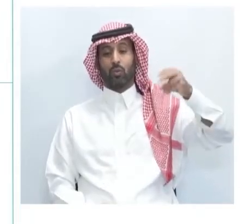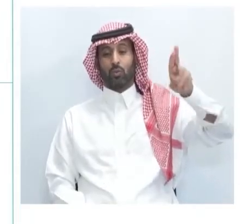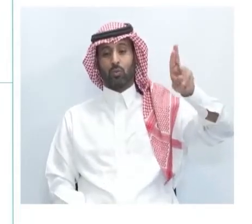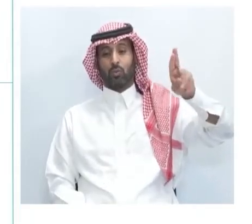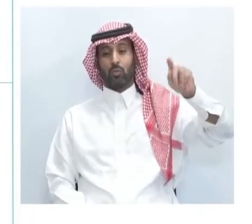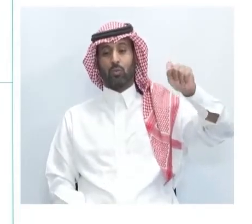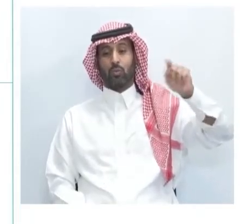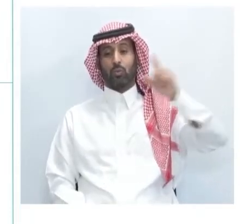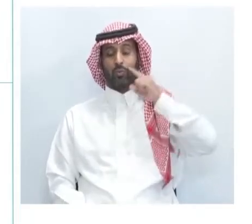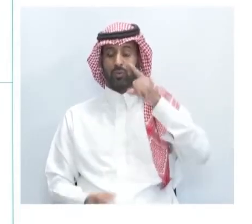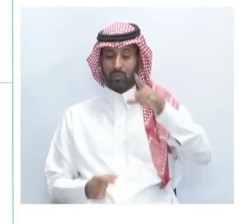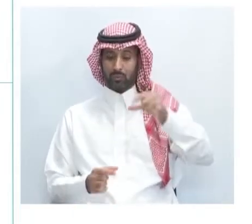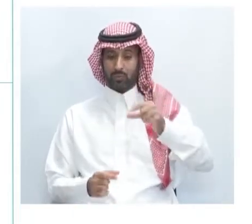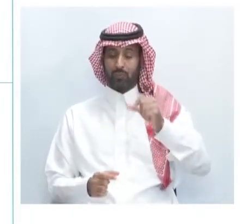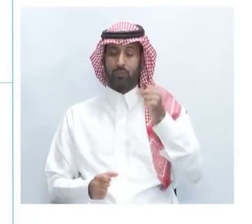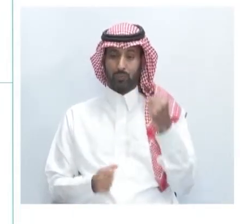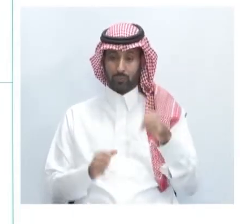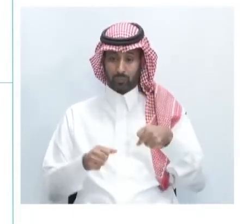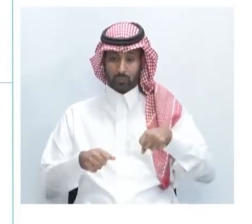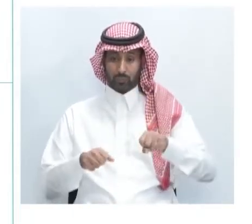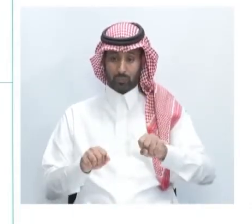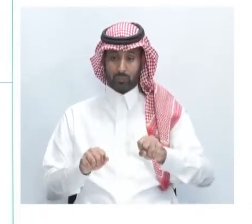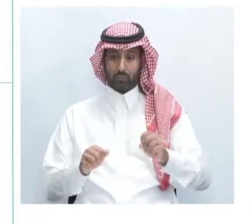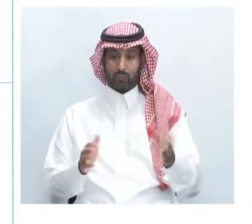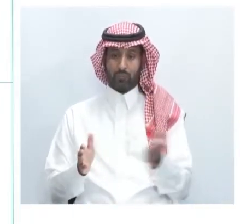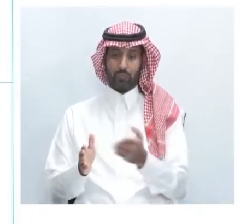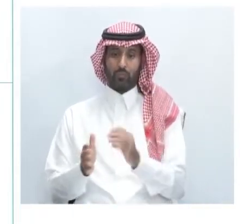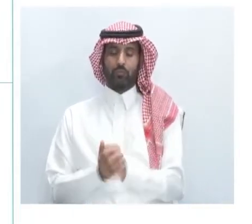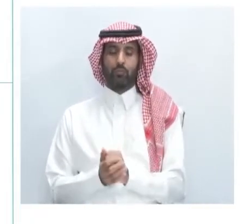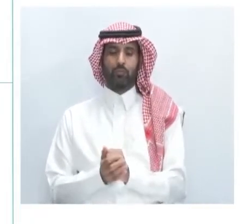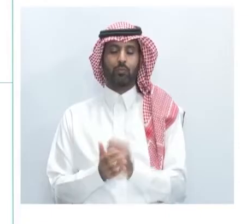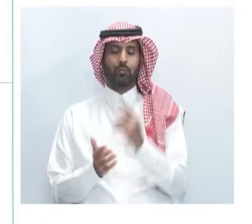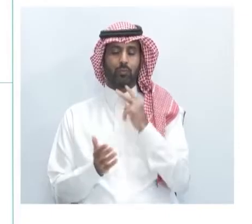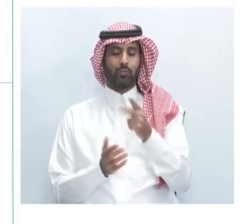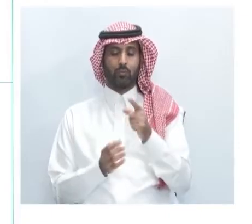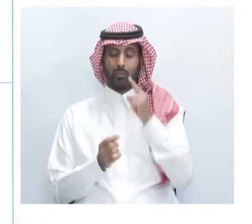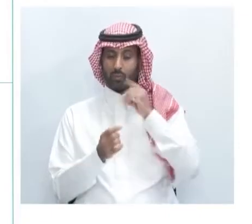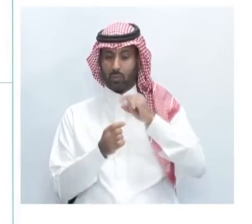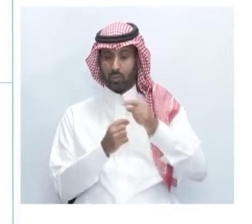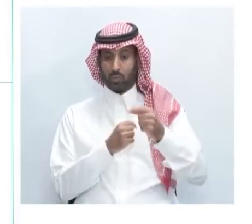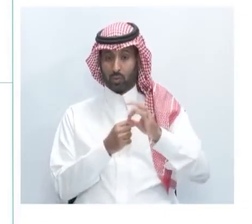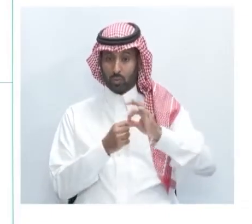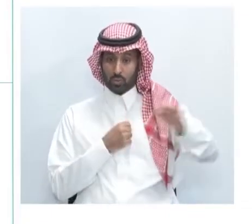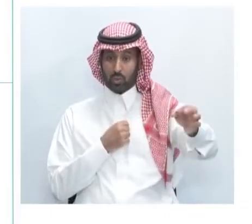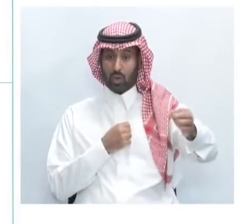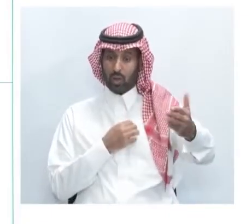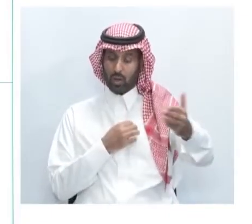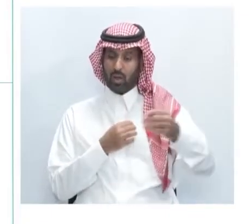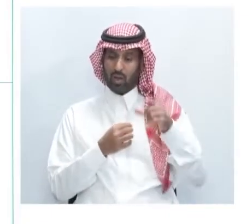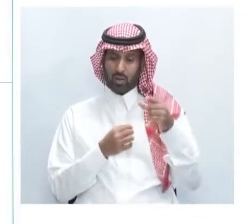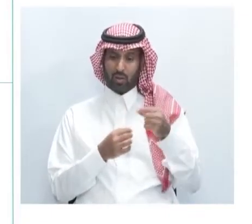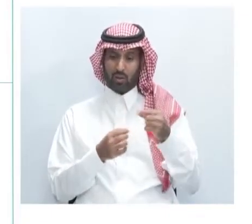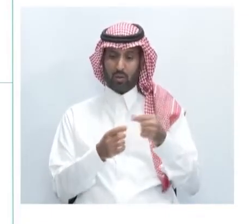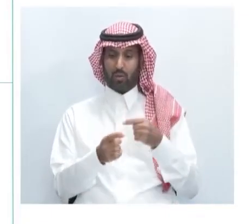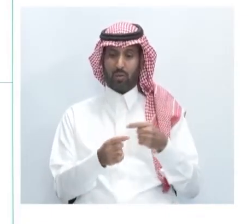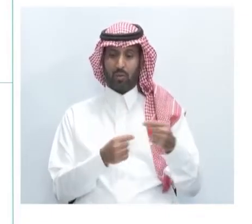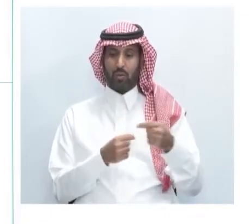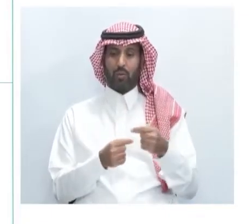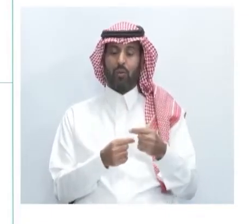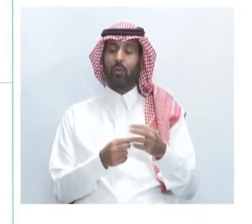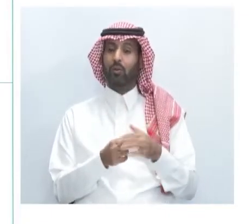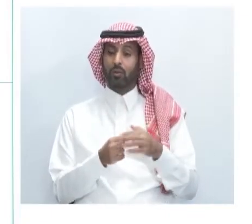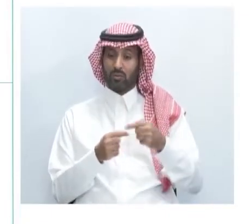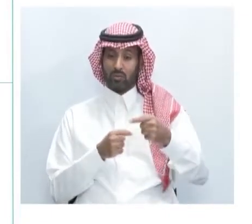Short. Not long. Short. So we have short. So we have long and we have short. They are